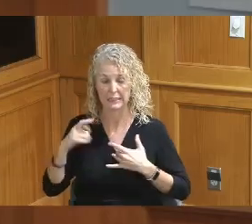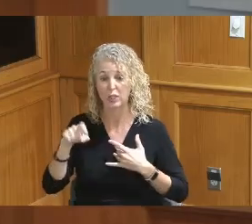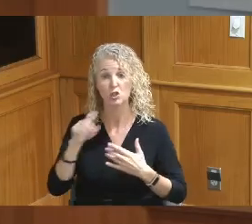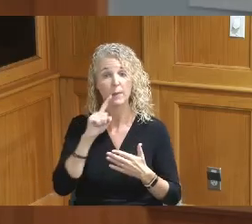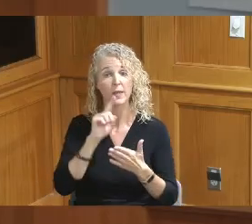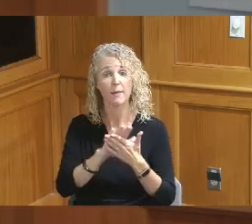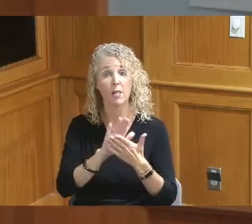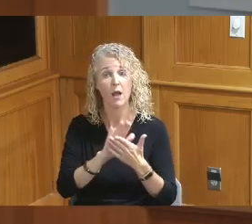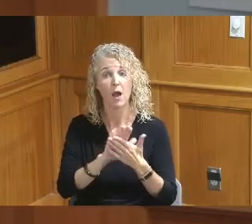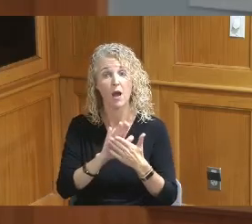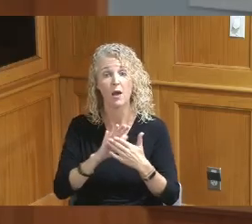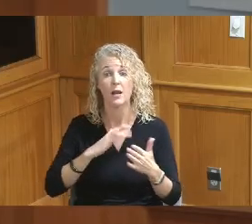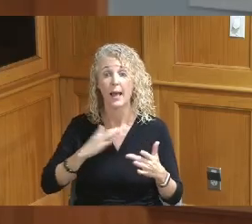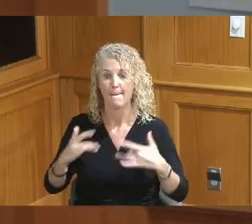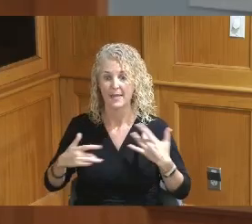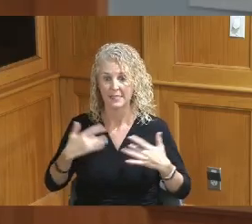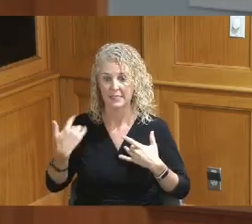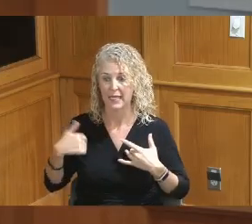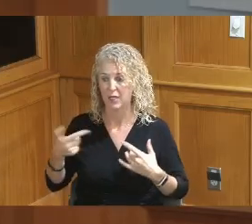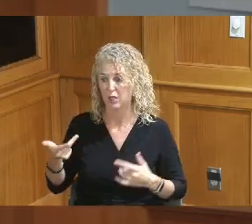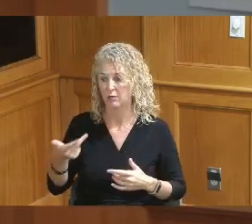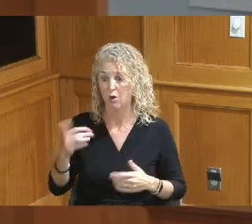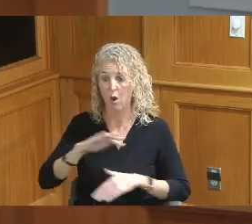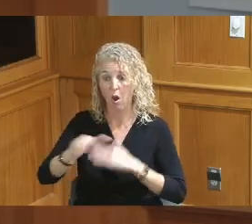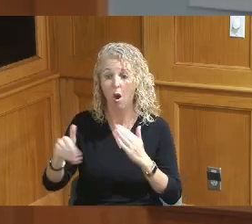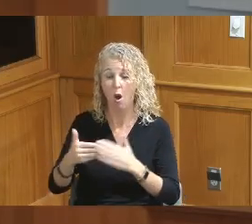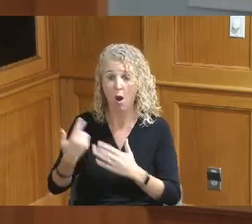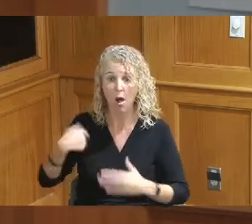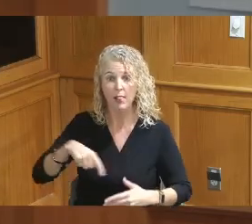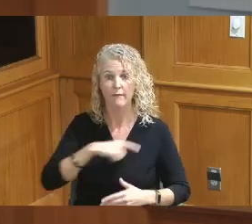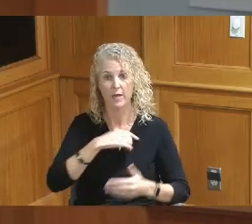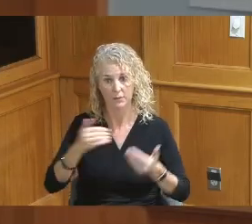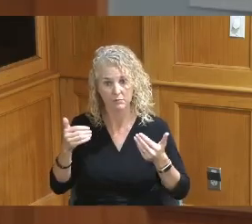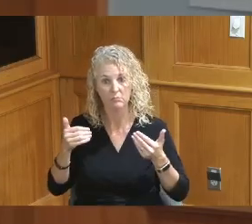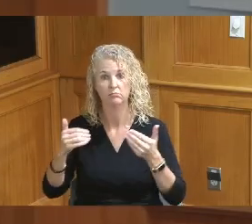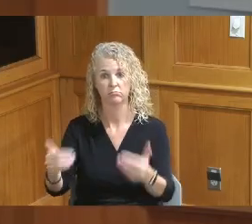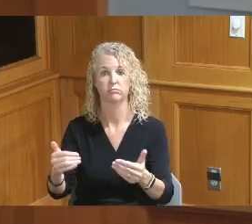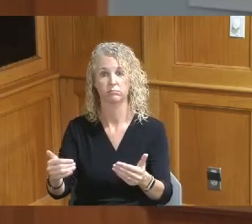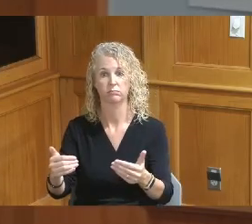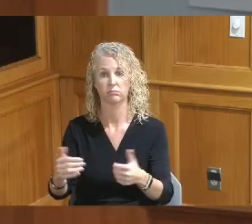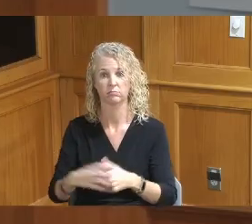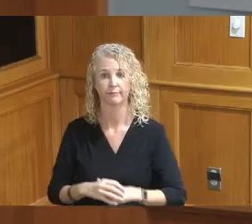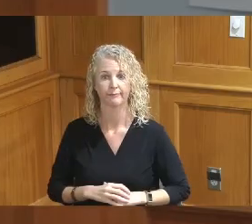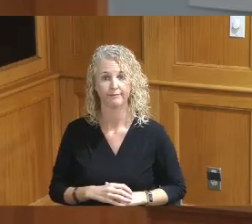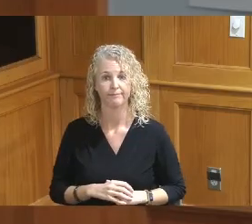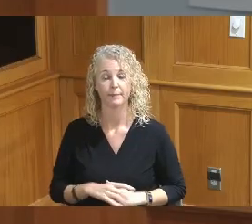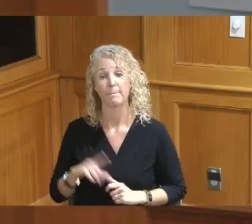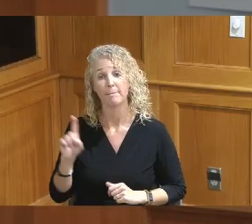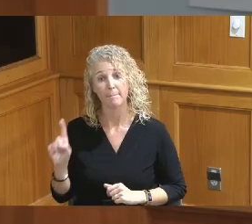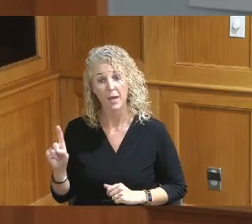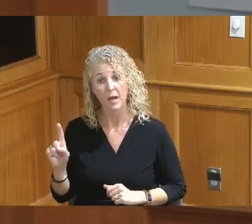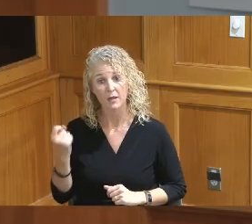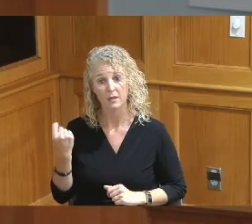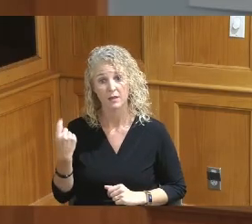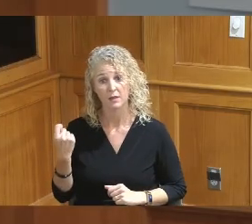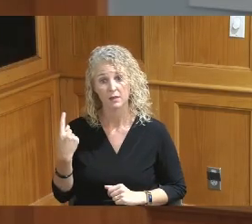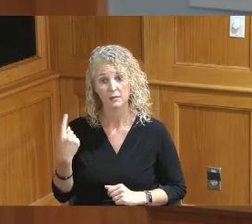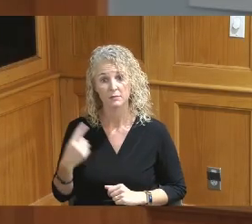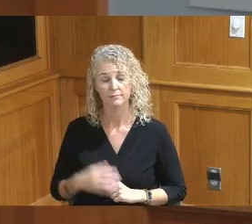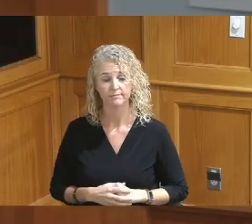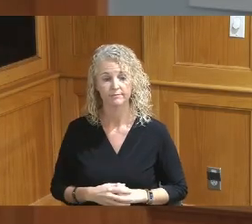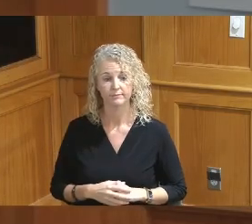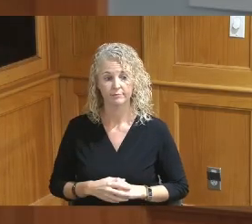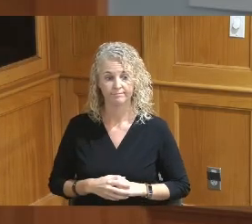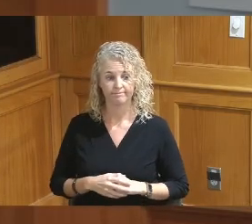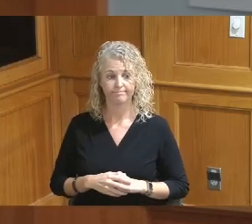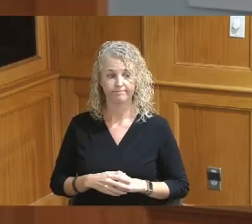applauded, and I'm excited for us to all collectively find ways to continue it. But it's all